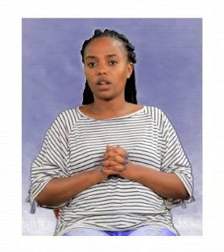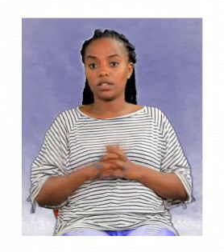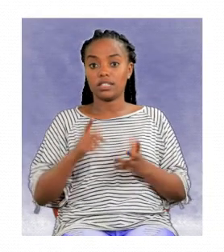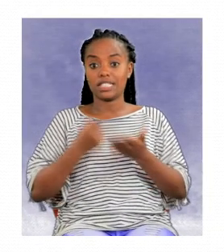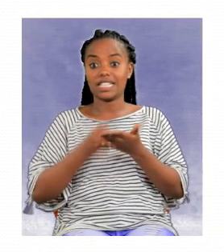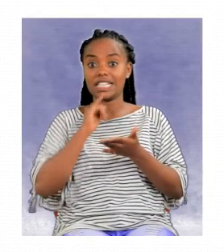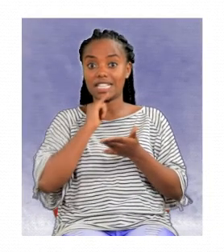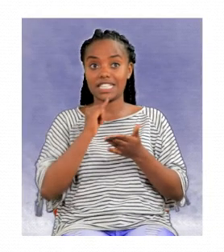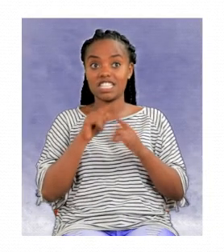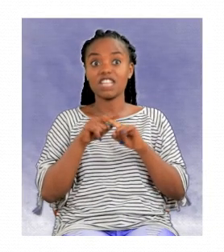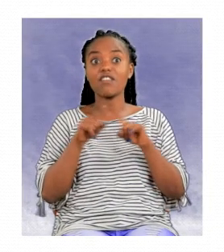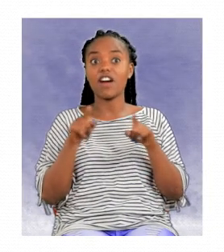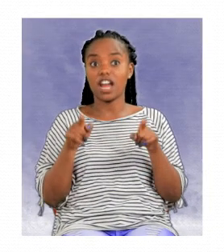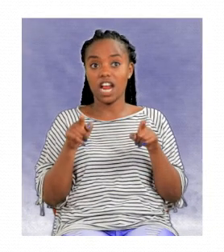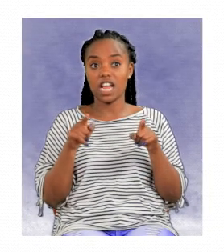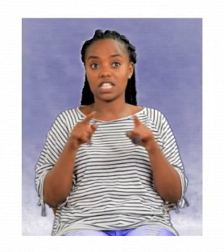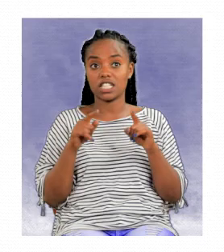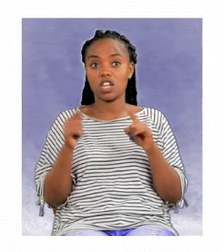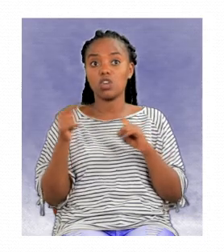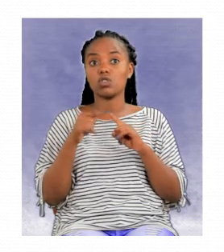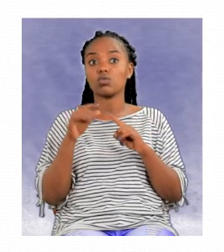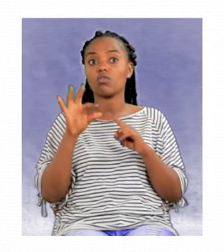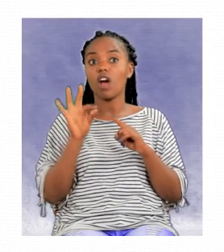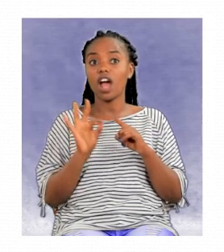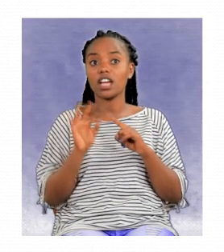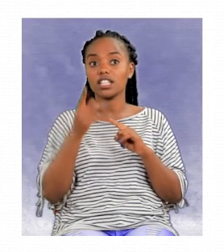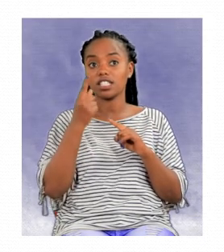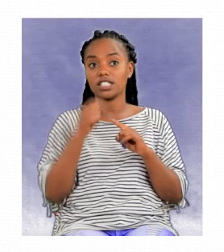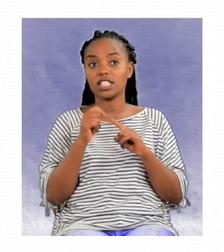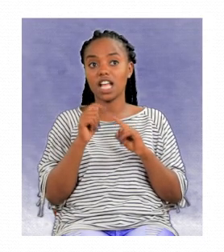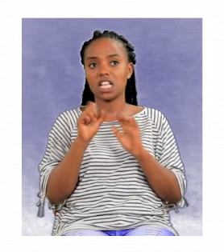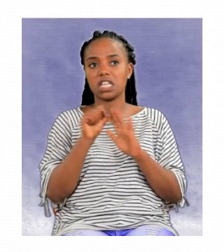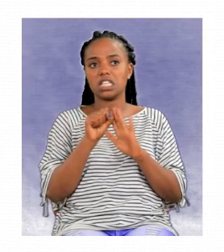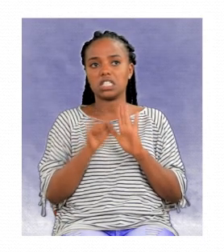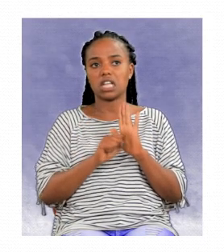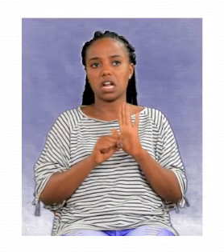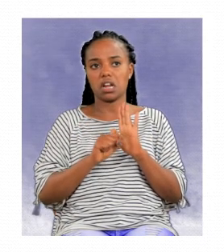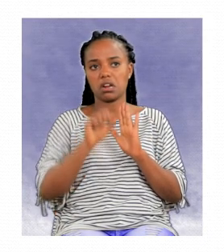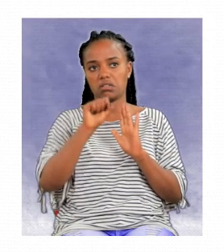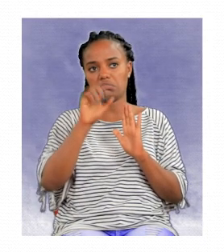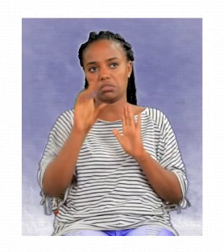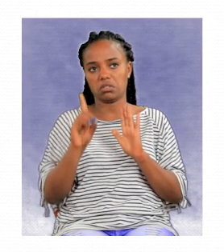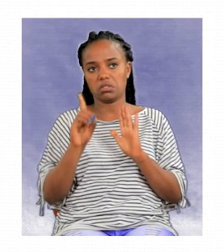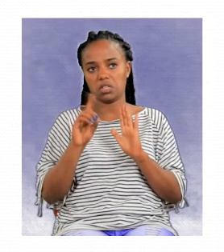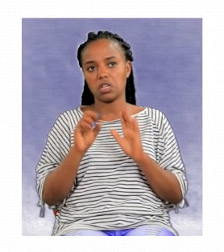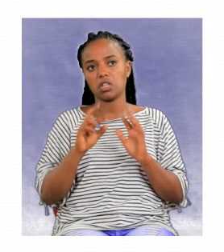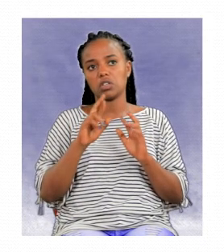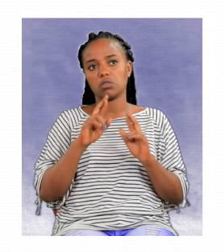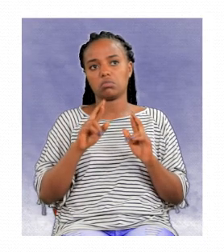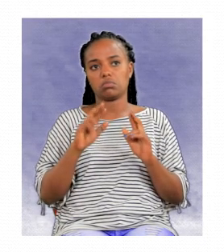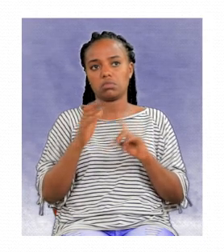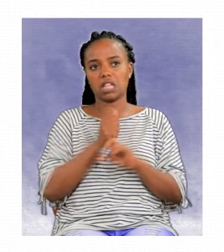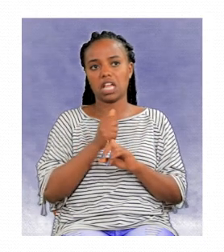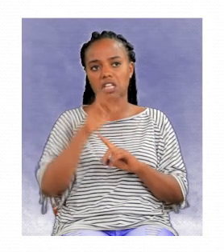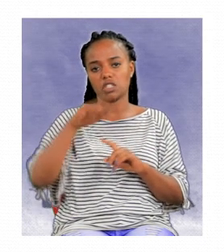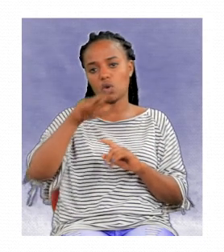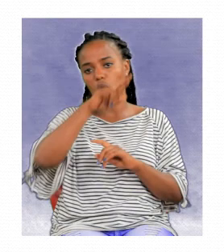this is a variance. And to find the standard deviation, simply you take the square root of variance.